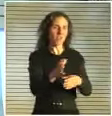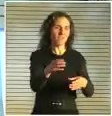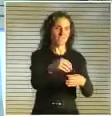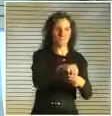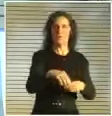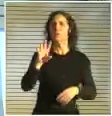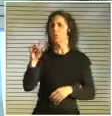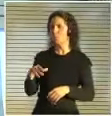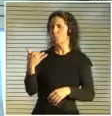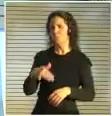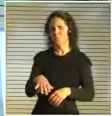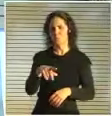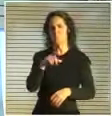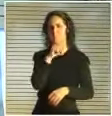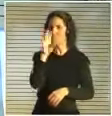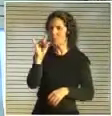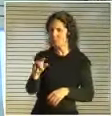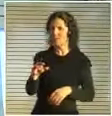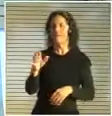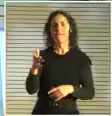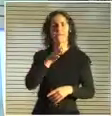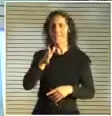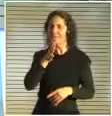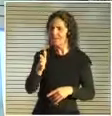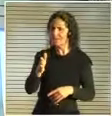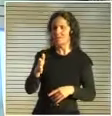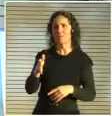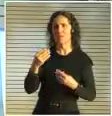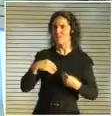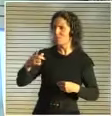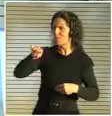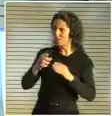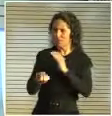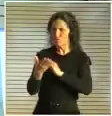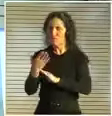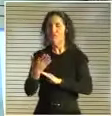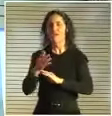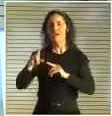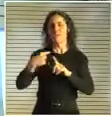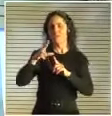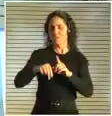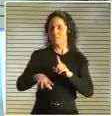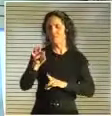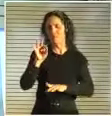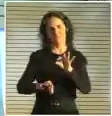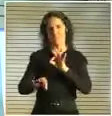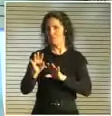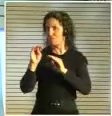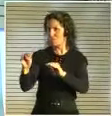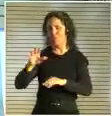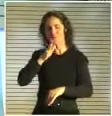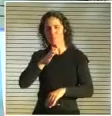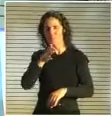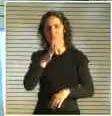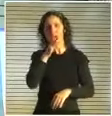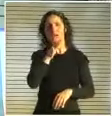made at the procurement side within the hospitality industry. And moving right into the hospitality side, Inge, you're a big leader in the Radisson